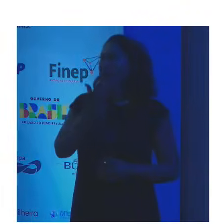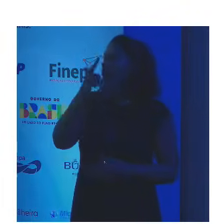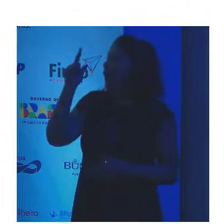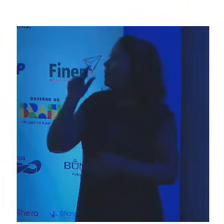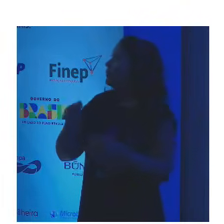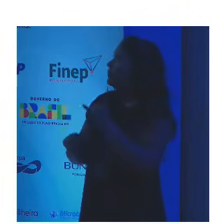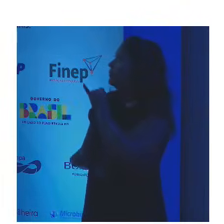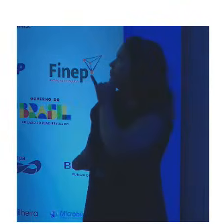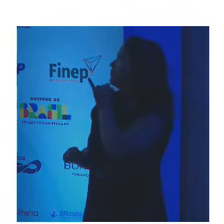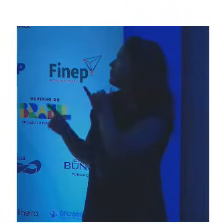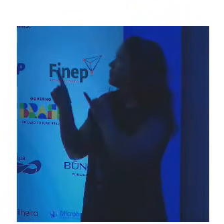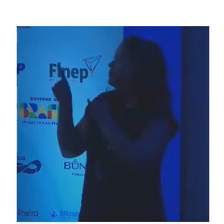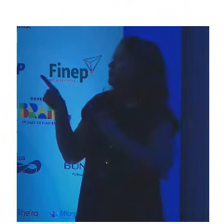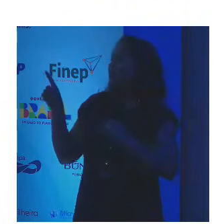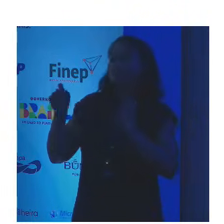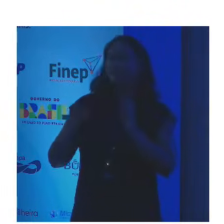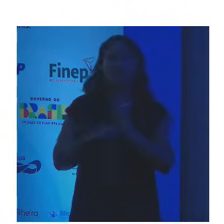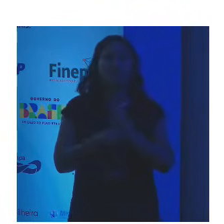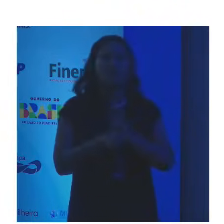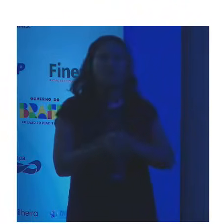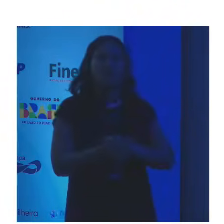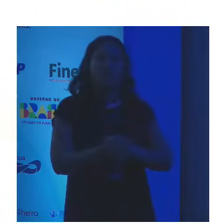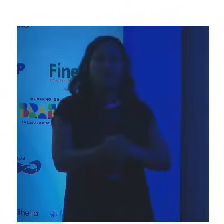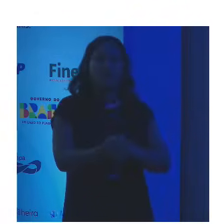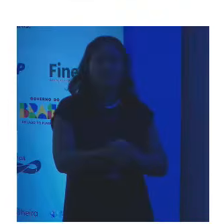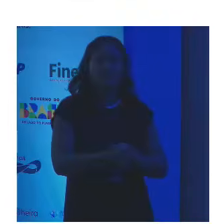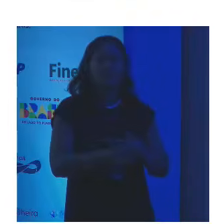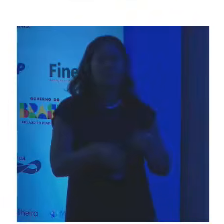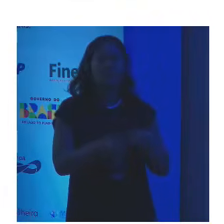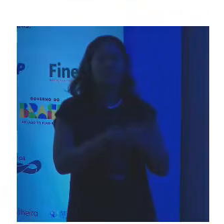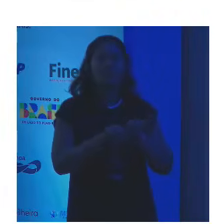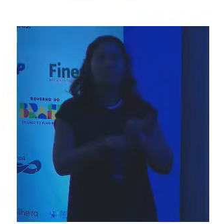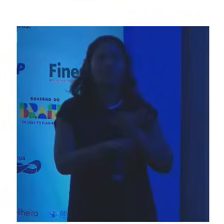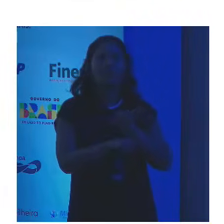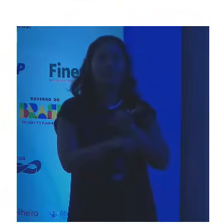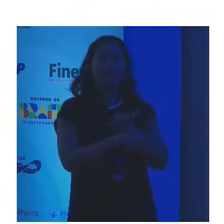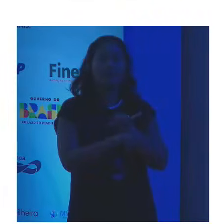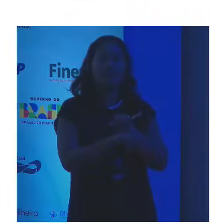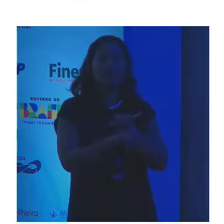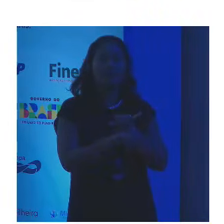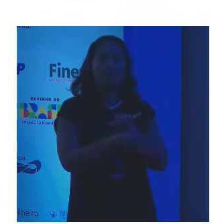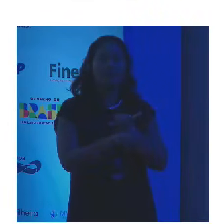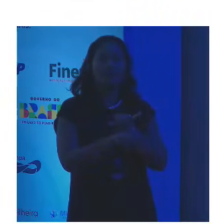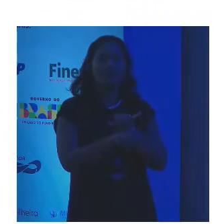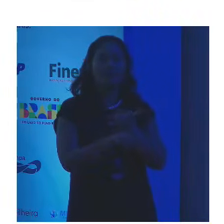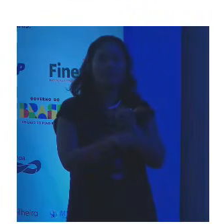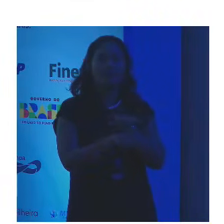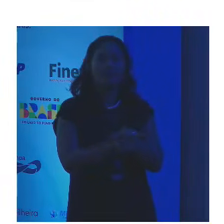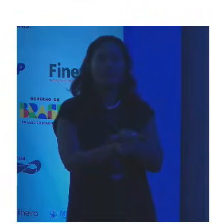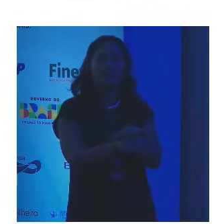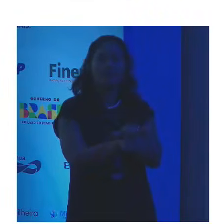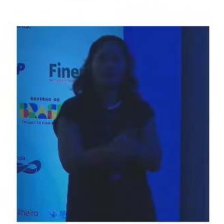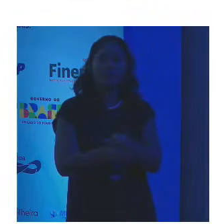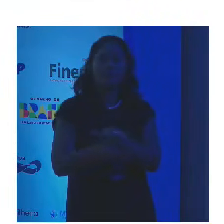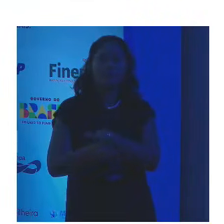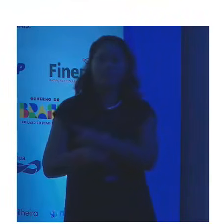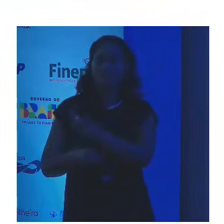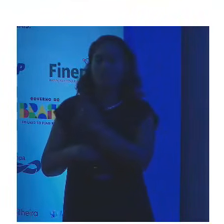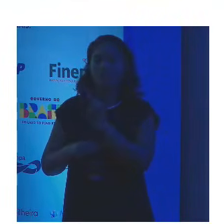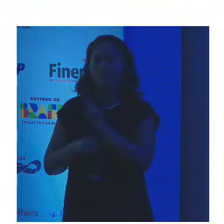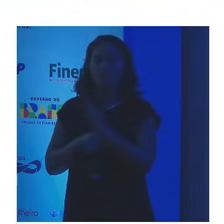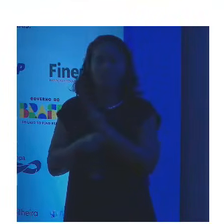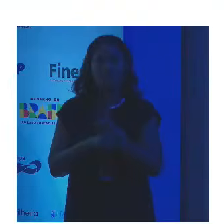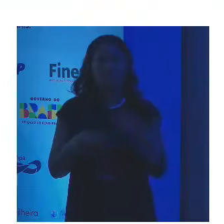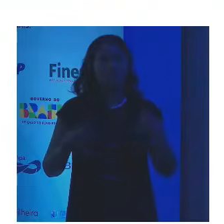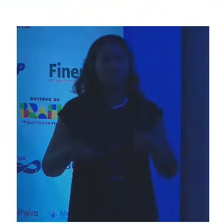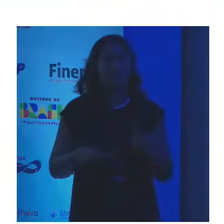protecting of the turtles. These small turtles, juvenile turtles, I mean, you have to protect this one, but you know that